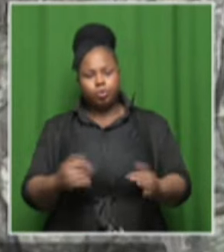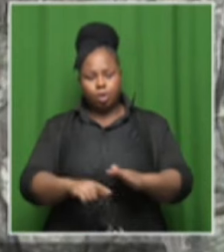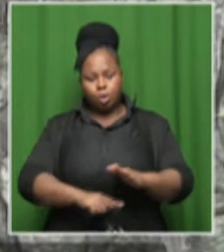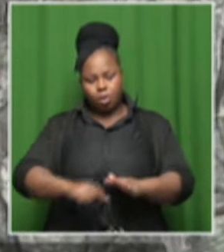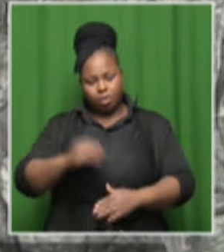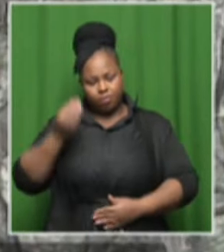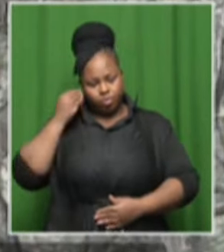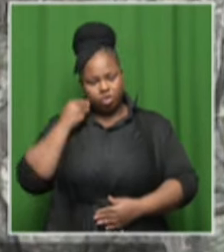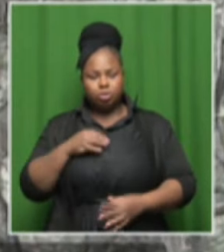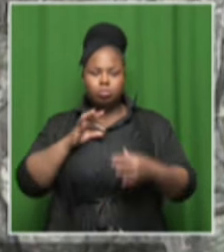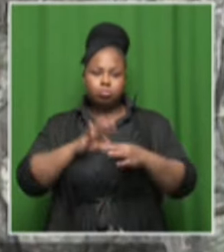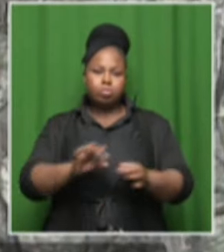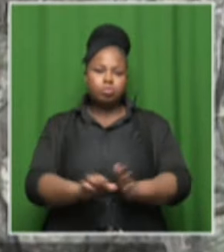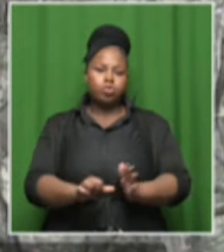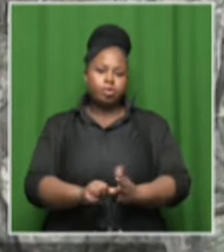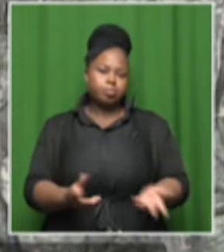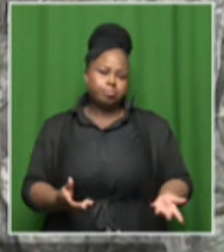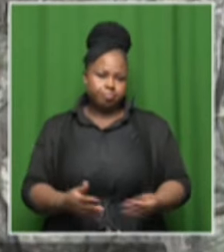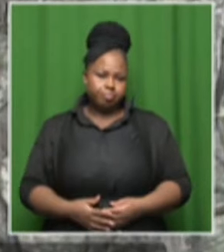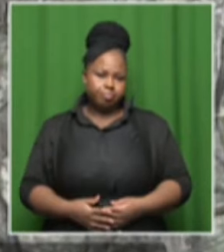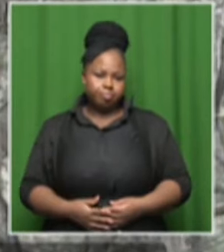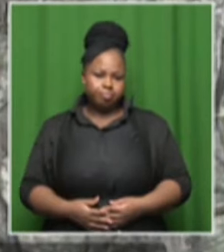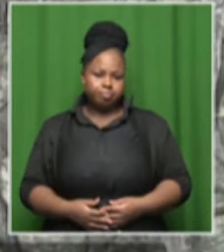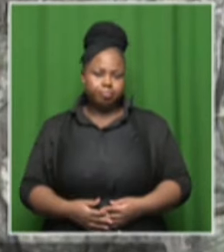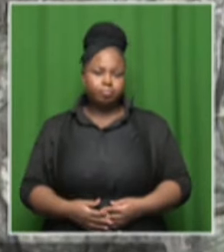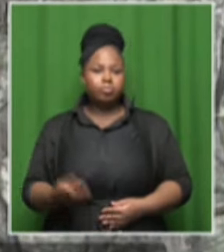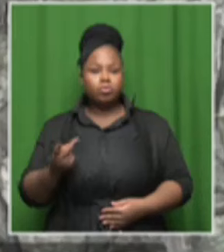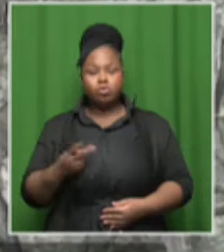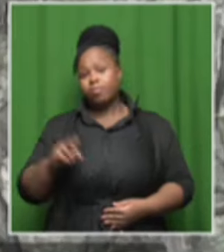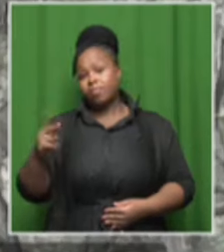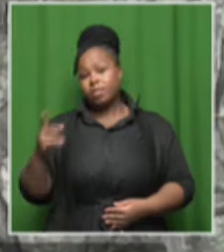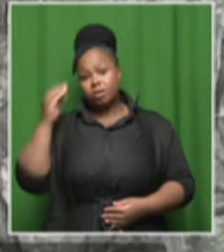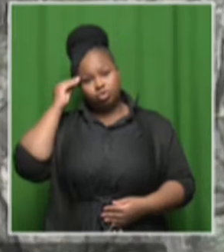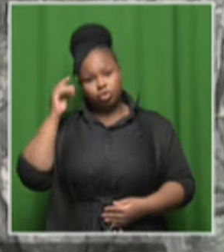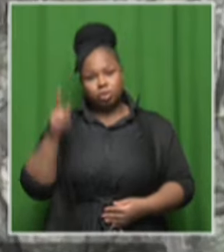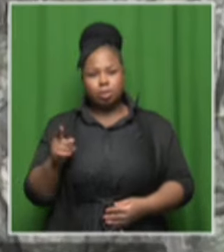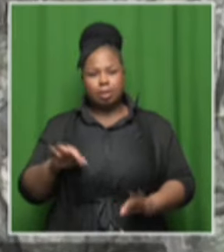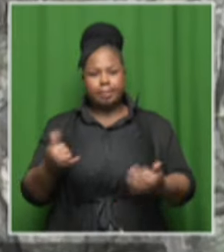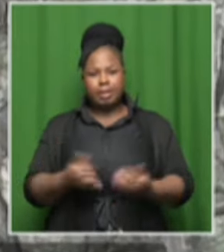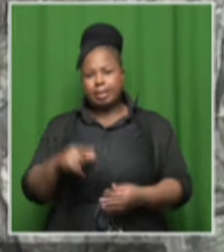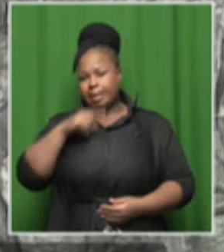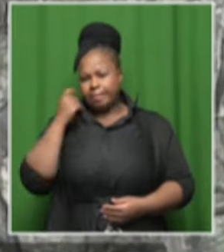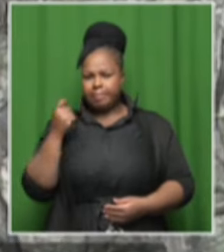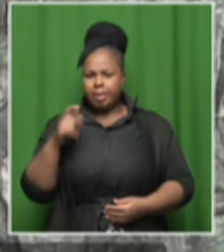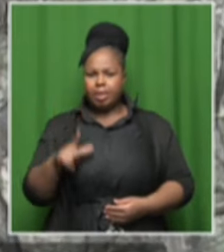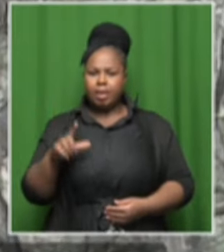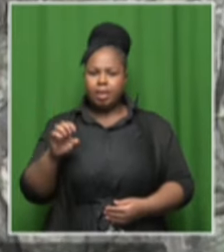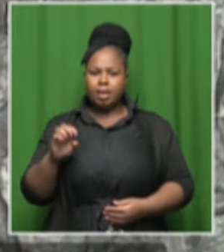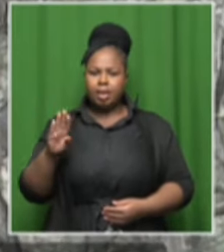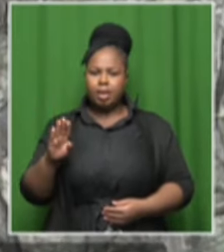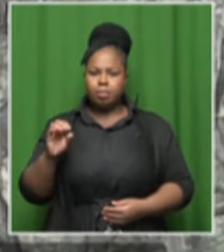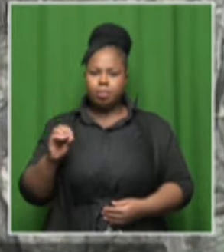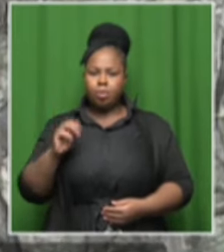going to become more relevant in our context. There's another really interesting company they called Lelapa that's